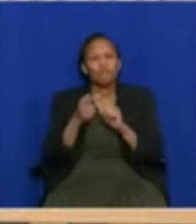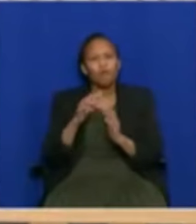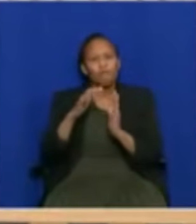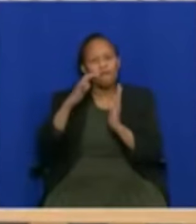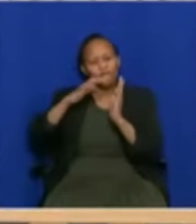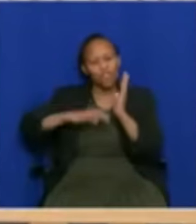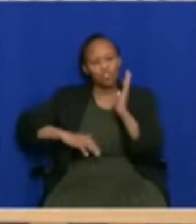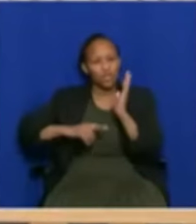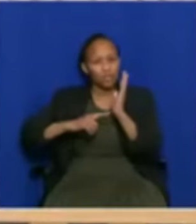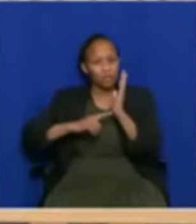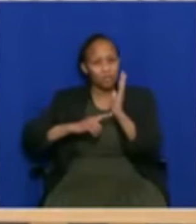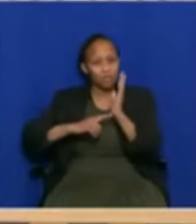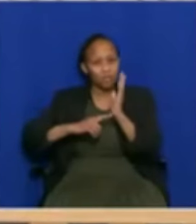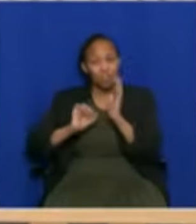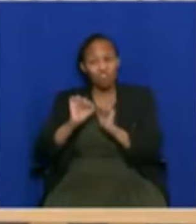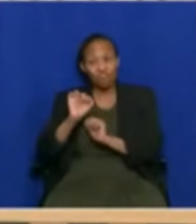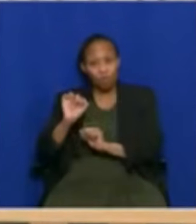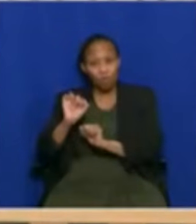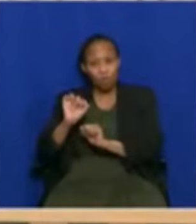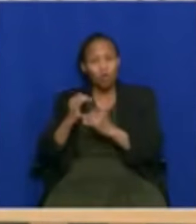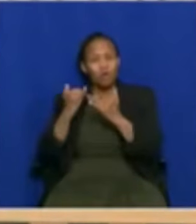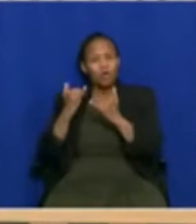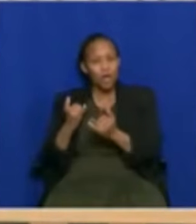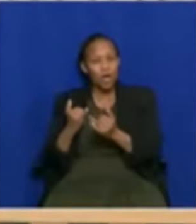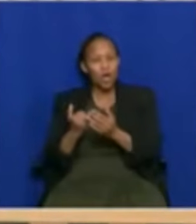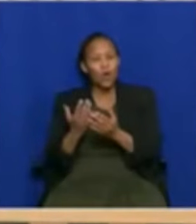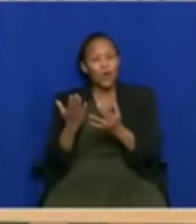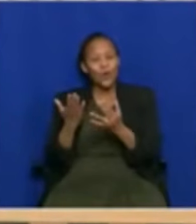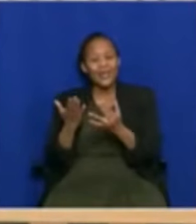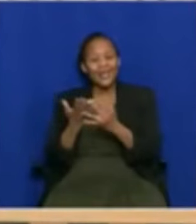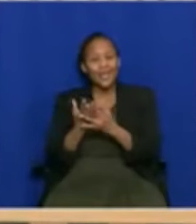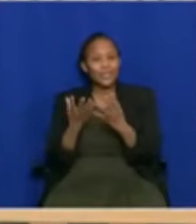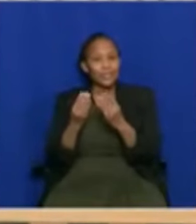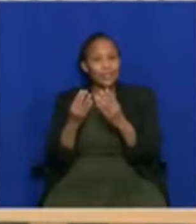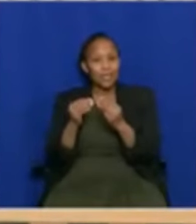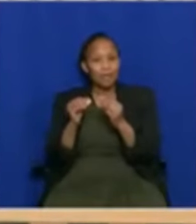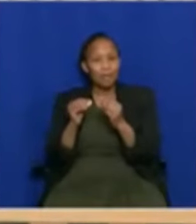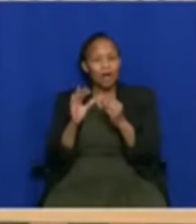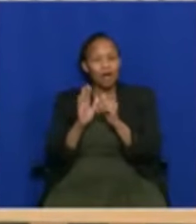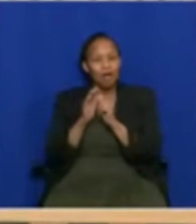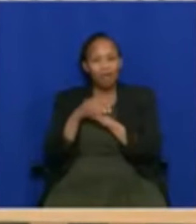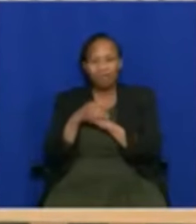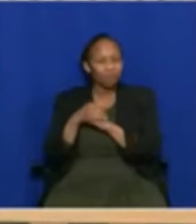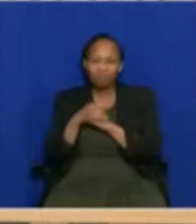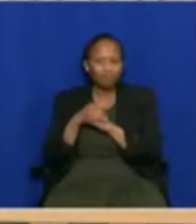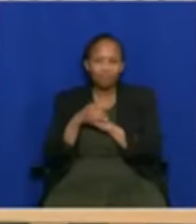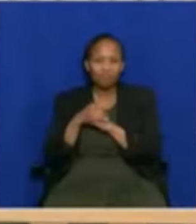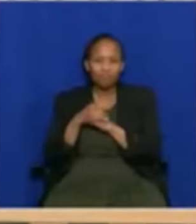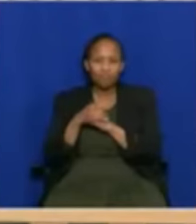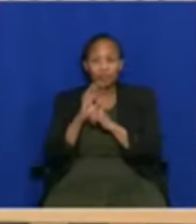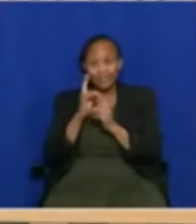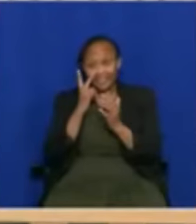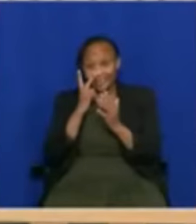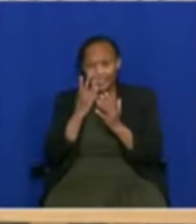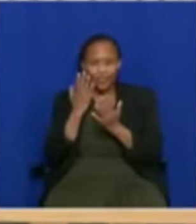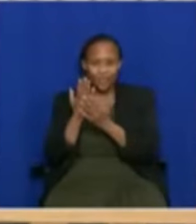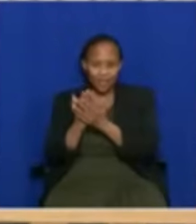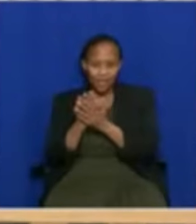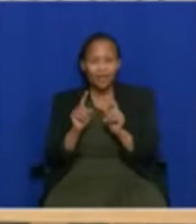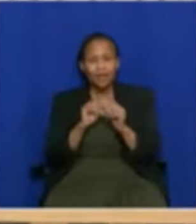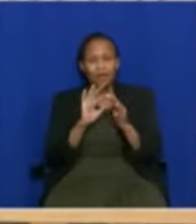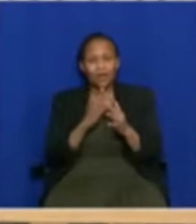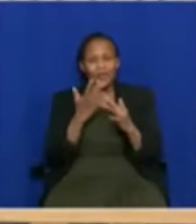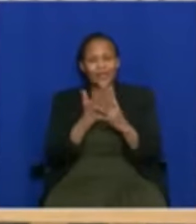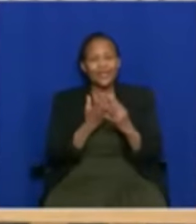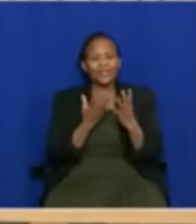blocked out, so you can see. And Yes. all of them bear, you remember that middle, in the cast number, that middle number, they